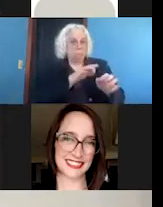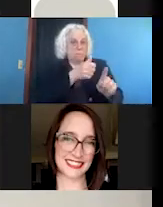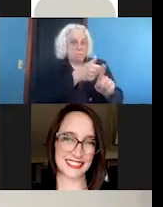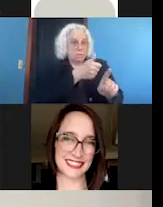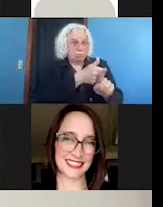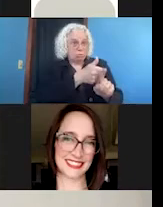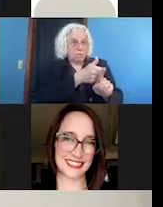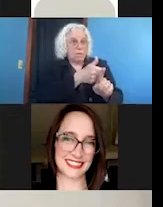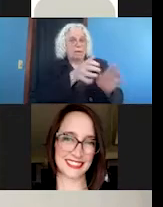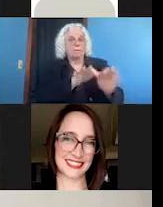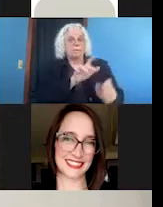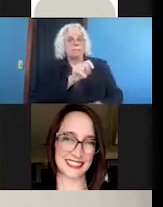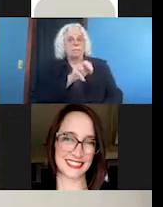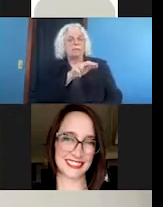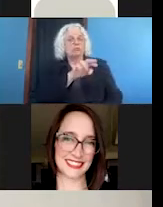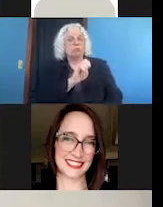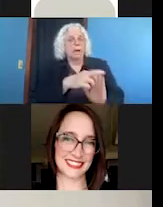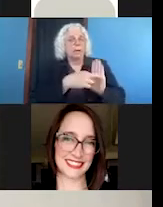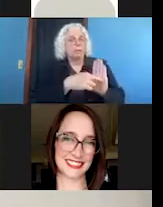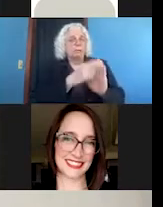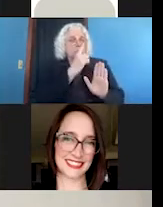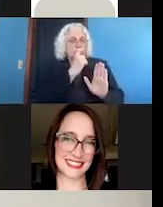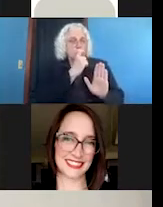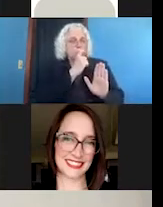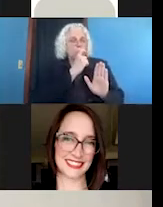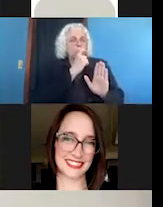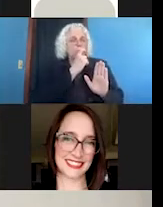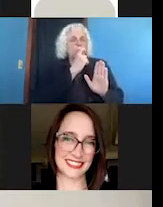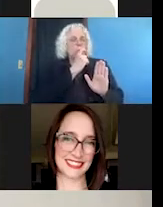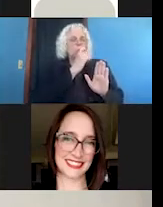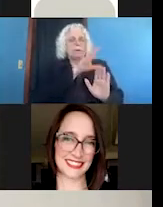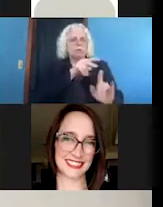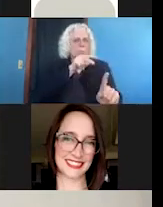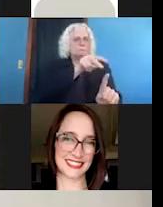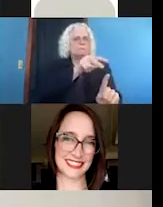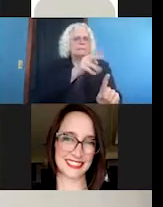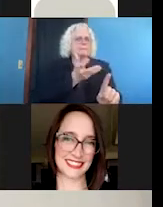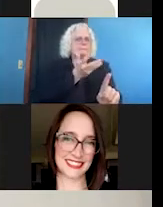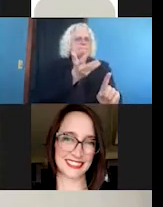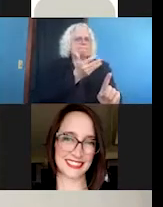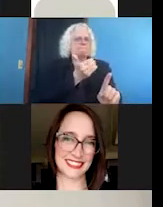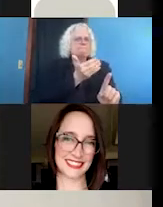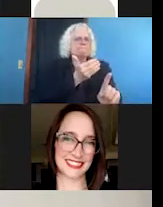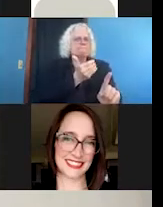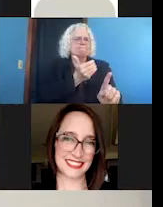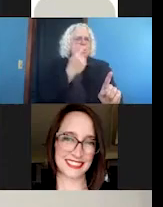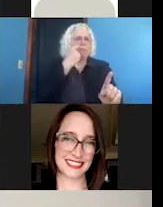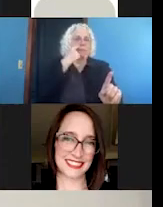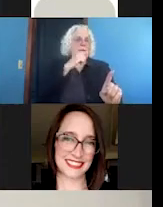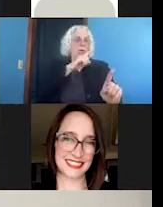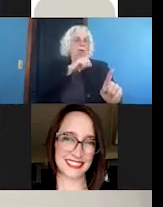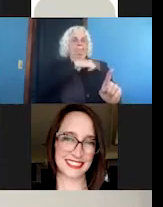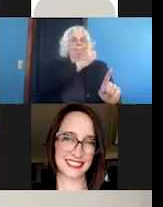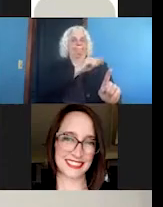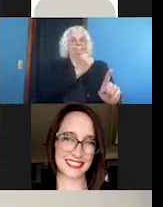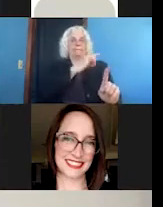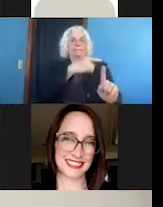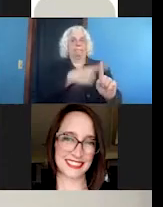tribe and your perspective on kind of what's sitting with you as you think about the multiple waves of pandemics.